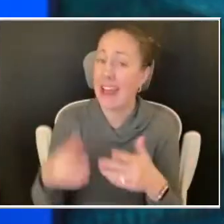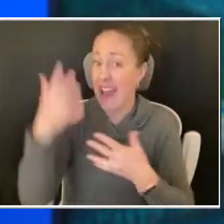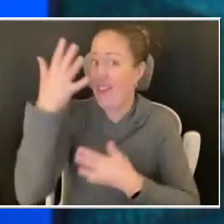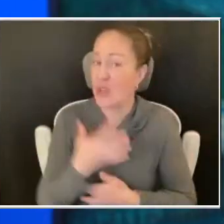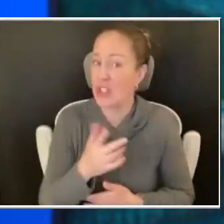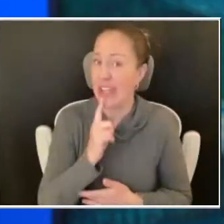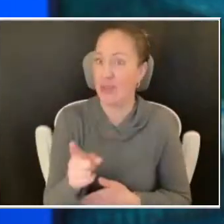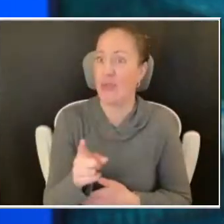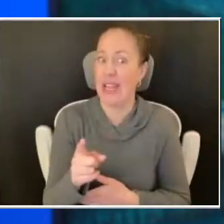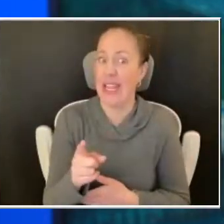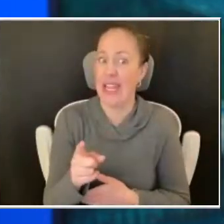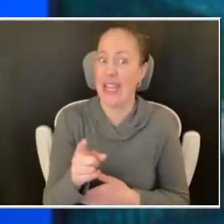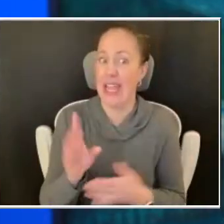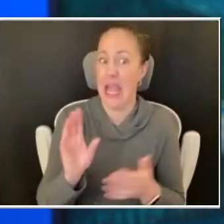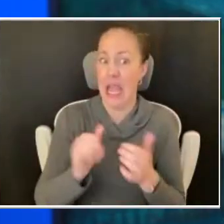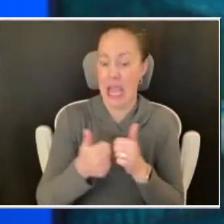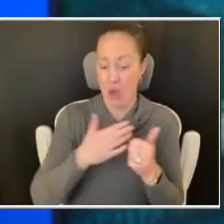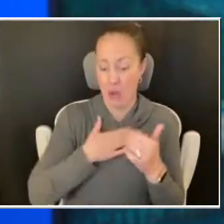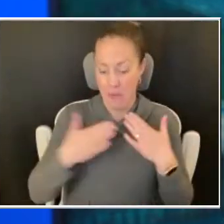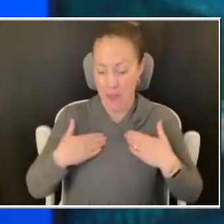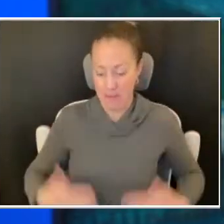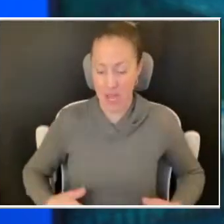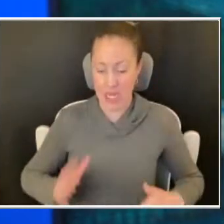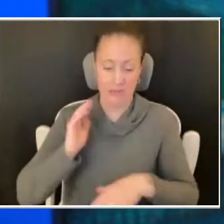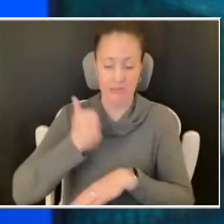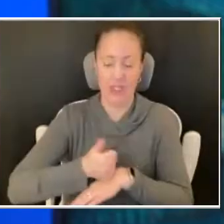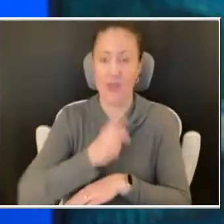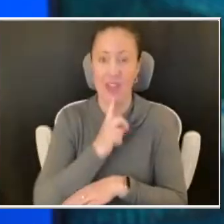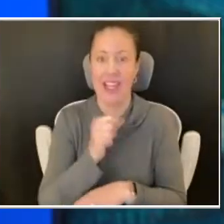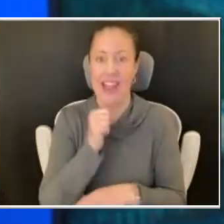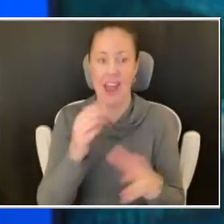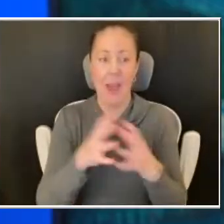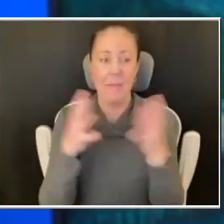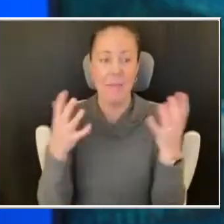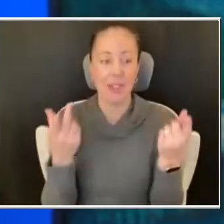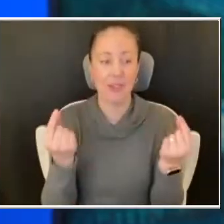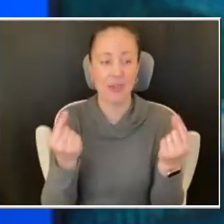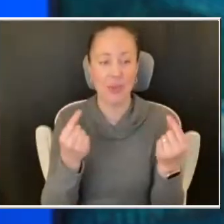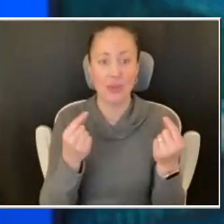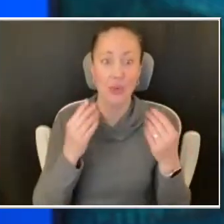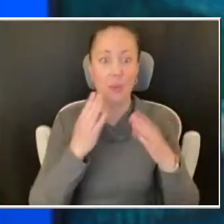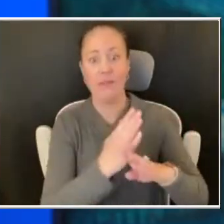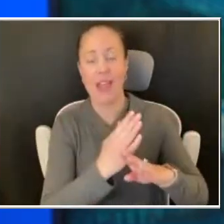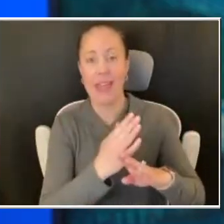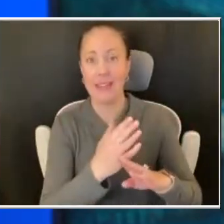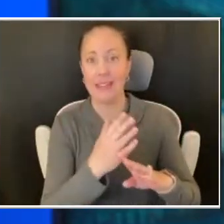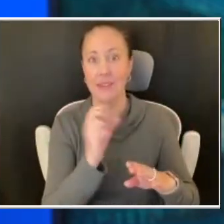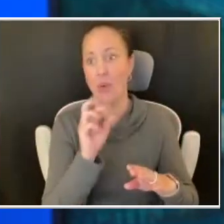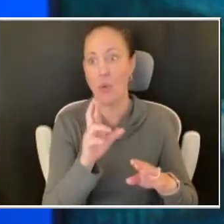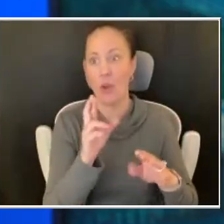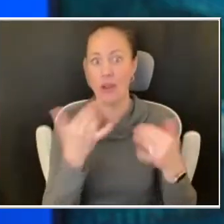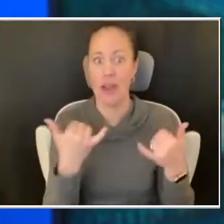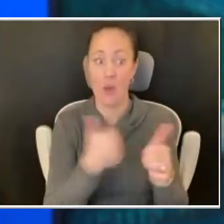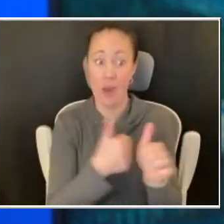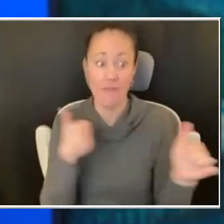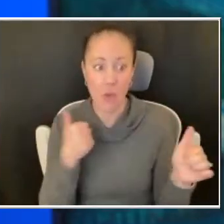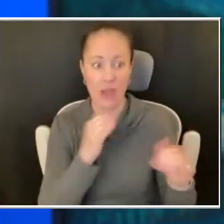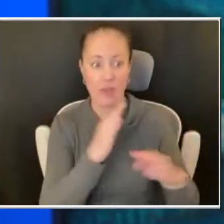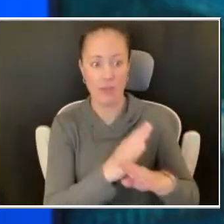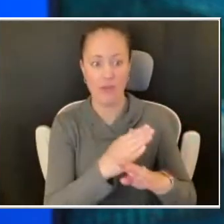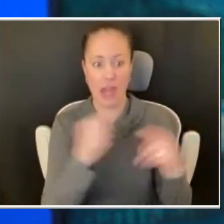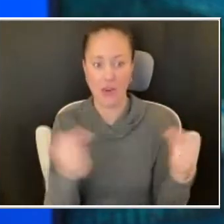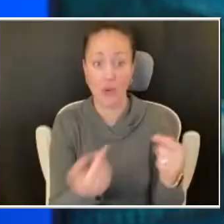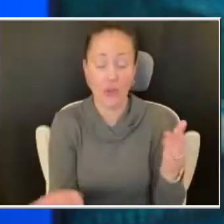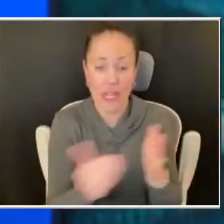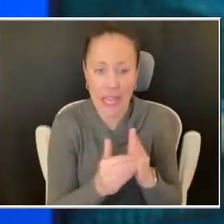the way that my body was built, so there wasn't a lot that I could do to necessarily prevent it or now prevent getting re-injured. But